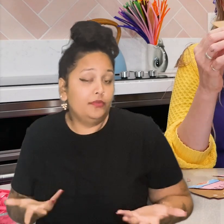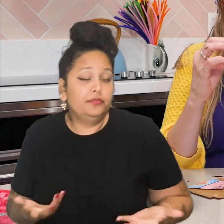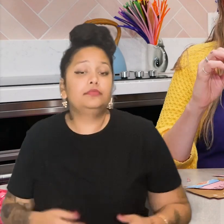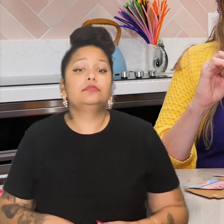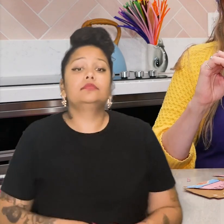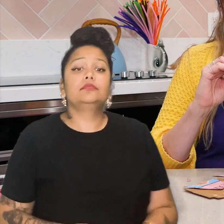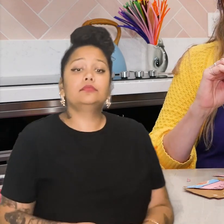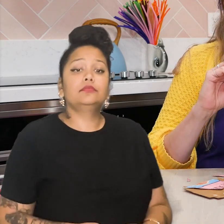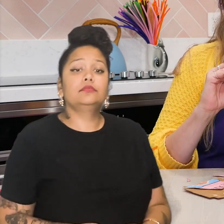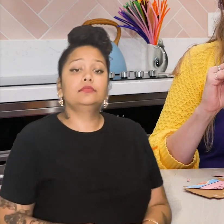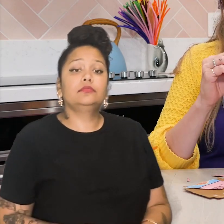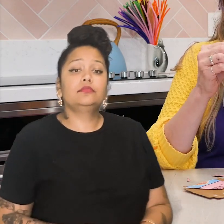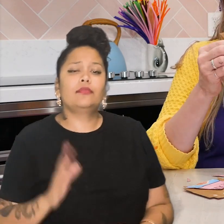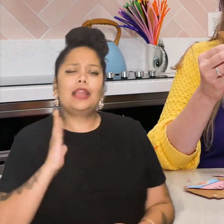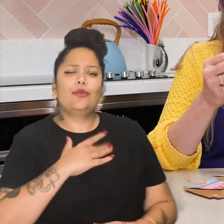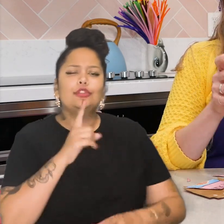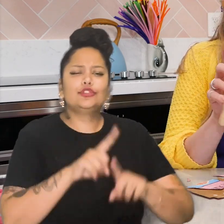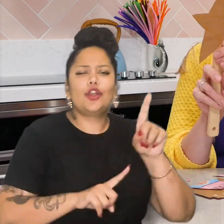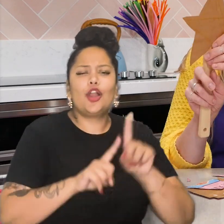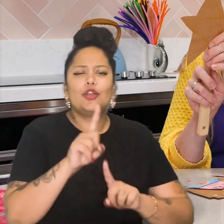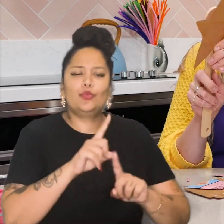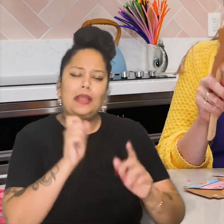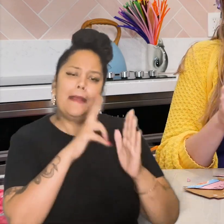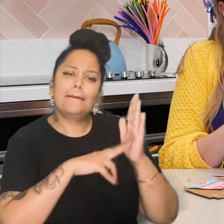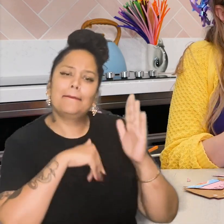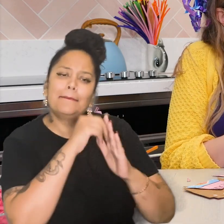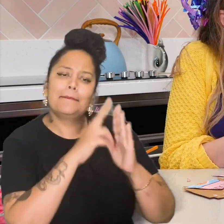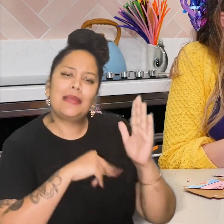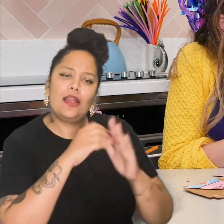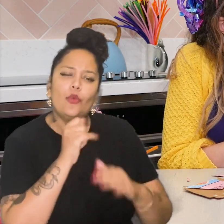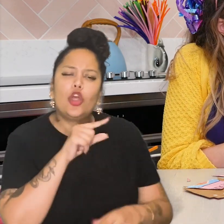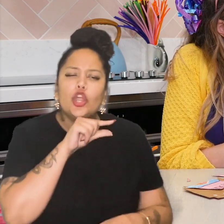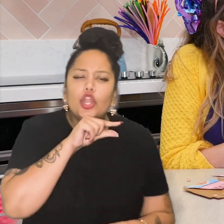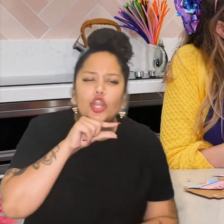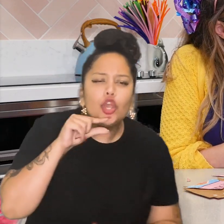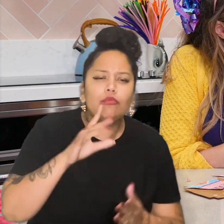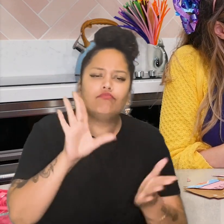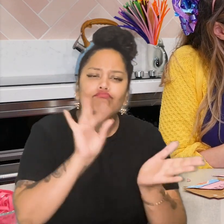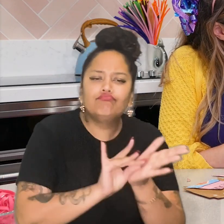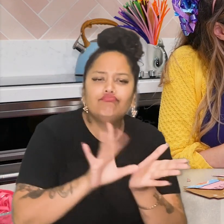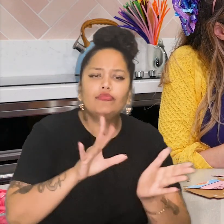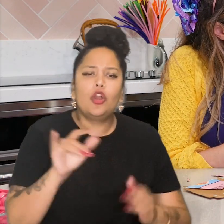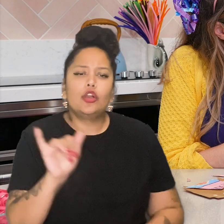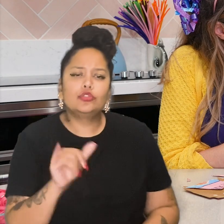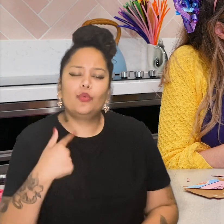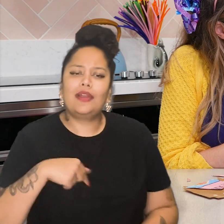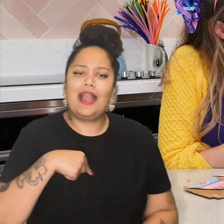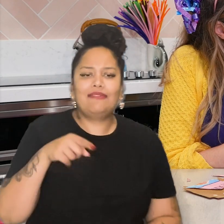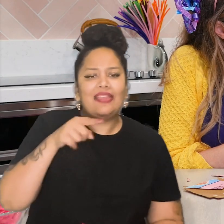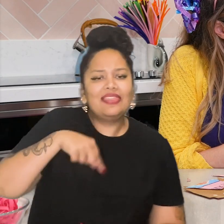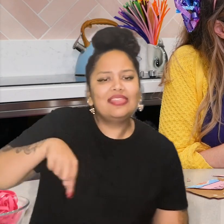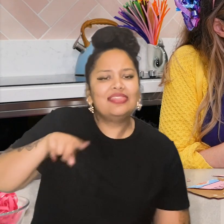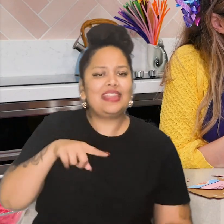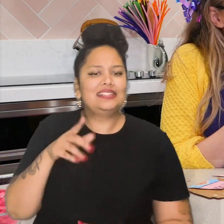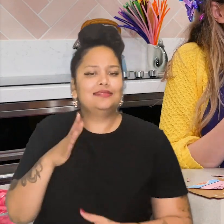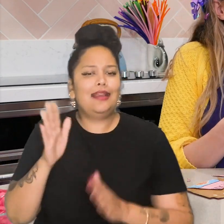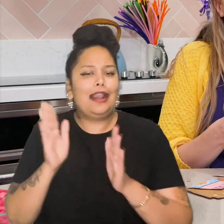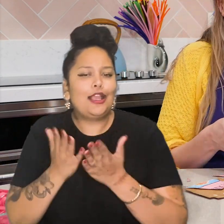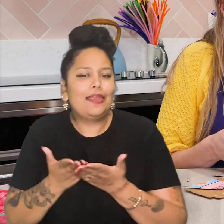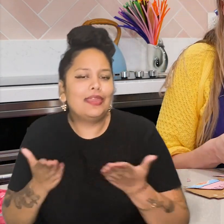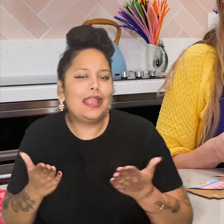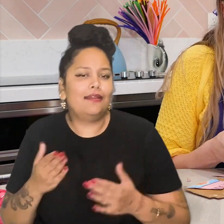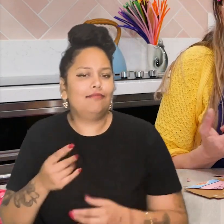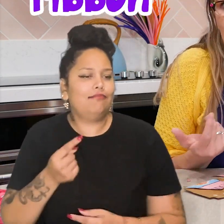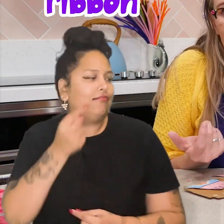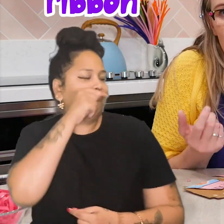glue our star, we'll paint our star, we'll glue it on, and also because we have these little things back here, we